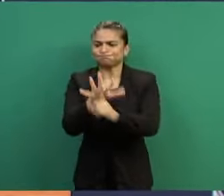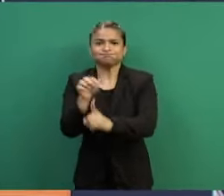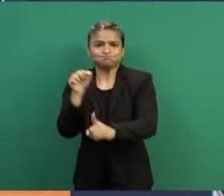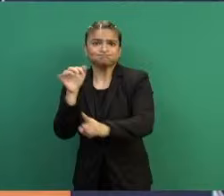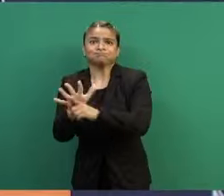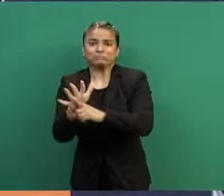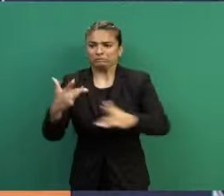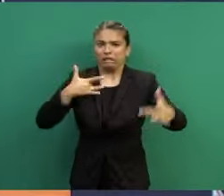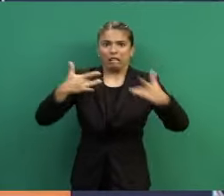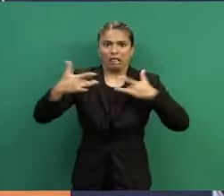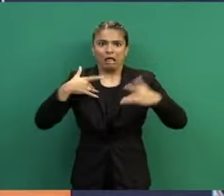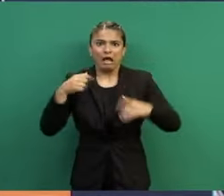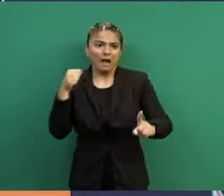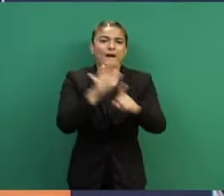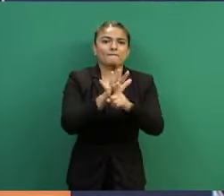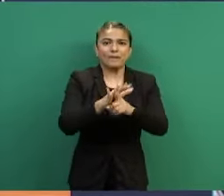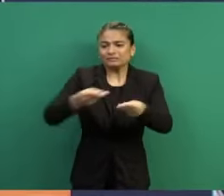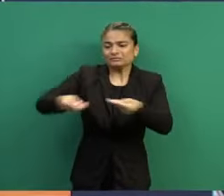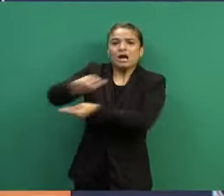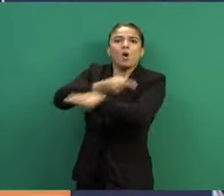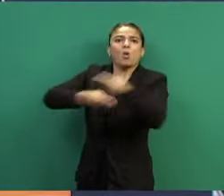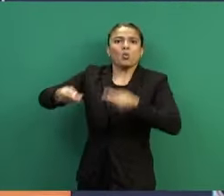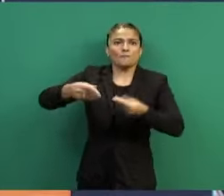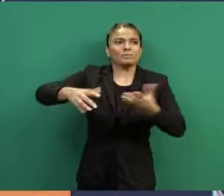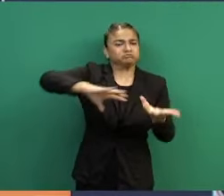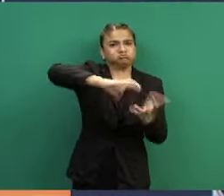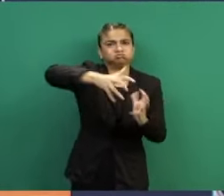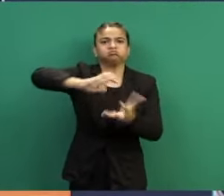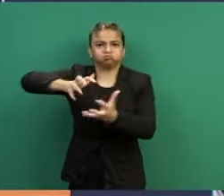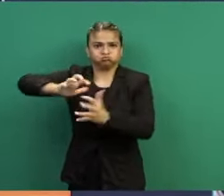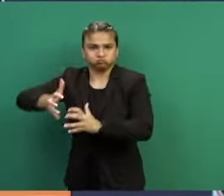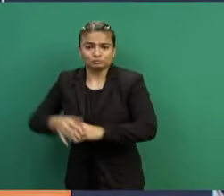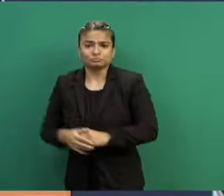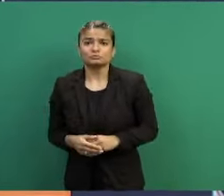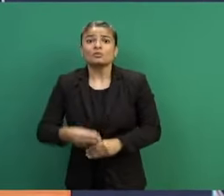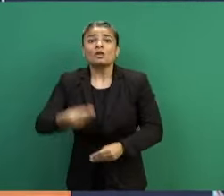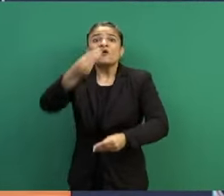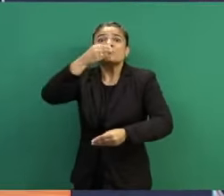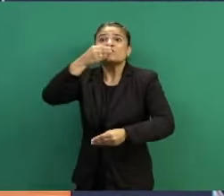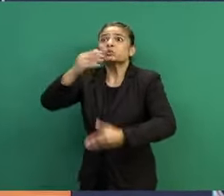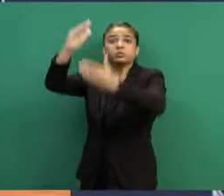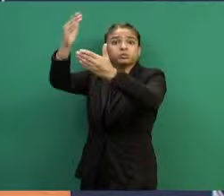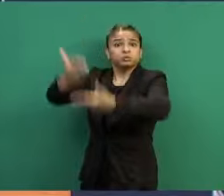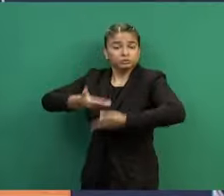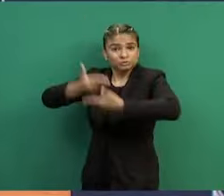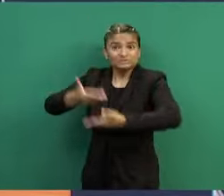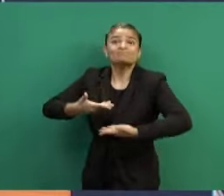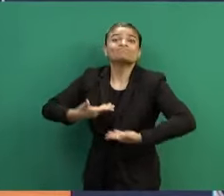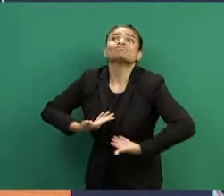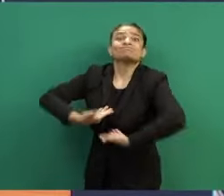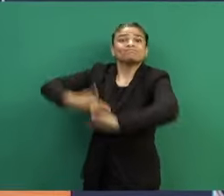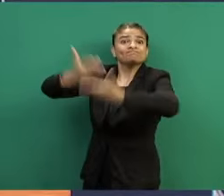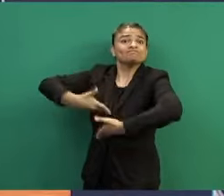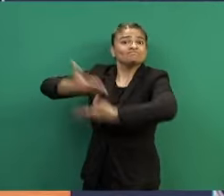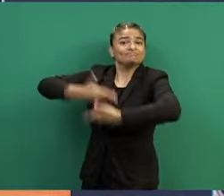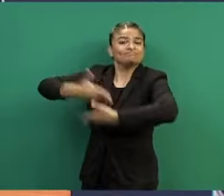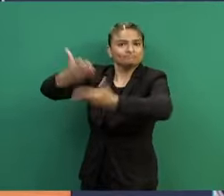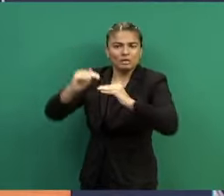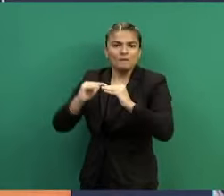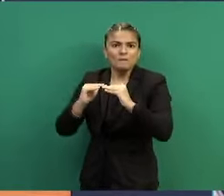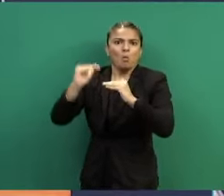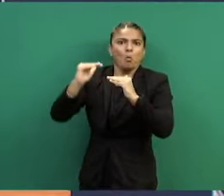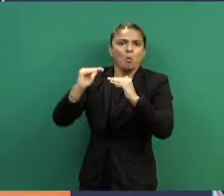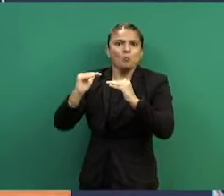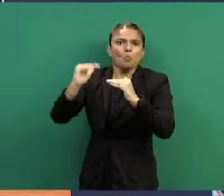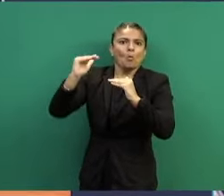Imported goods inflation has increased over the year, and despite slightly better